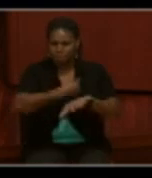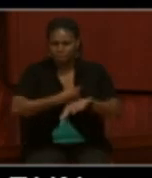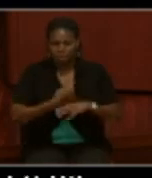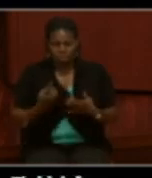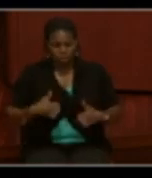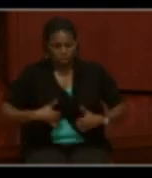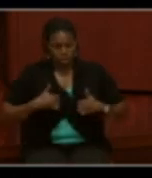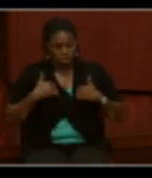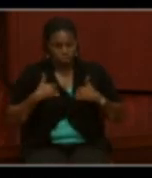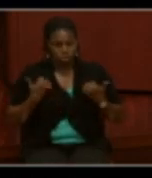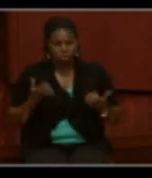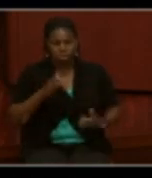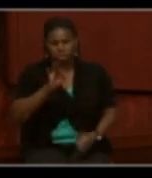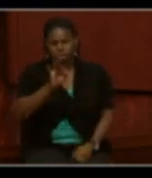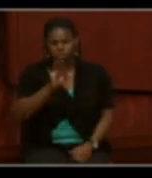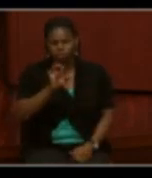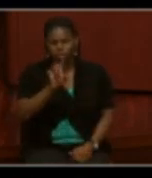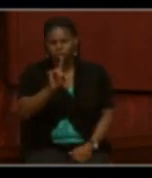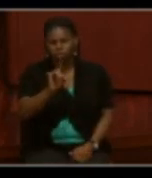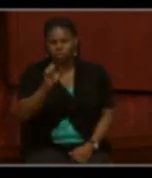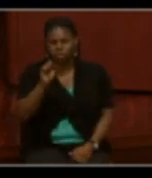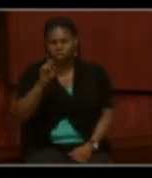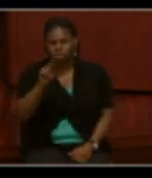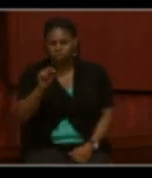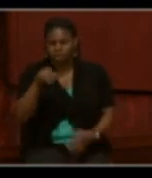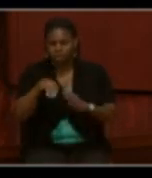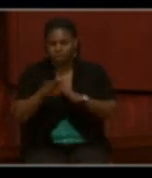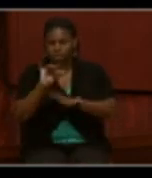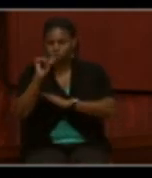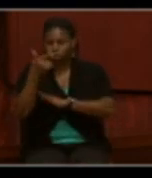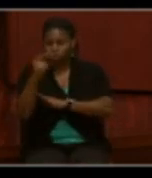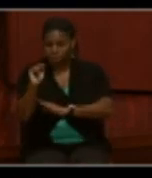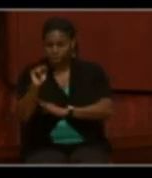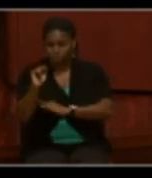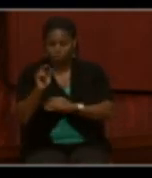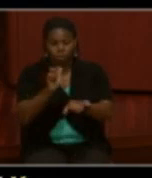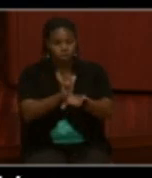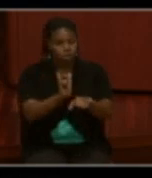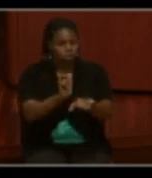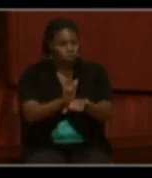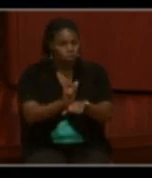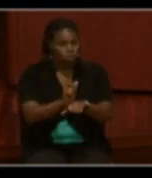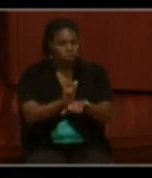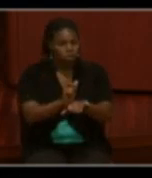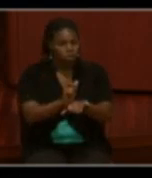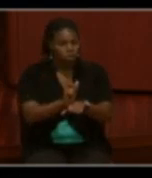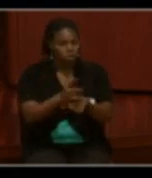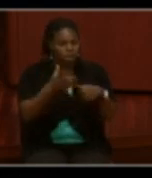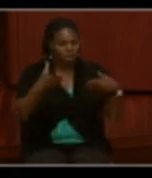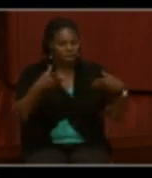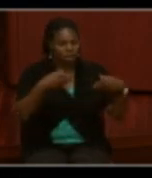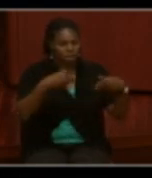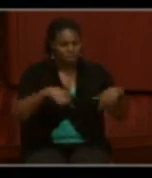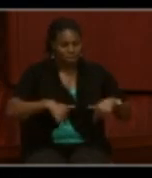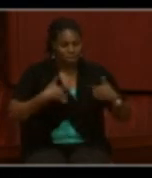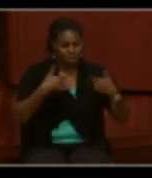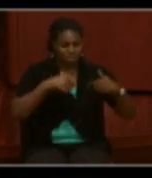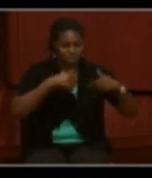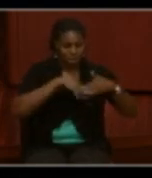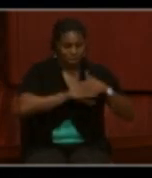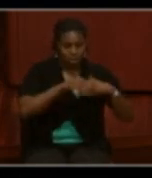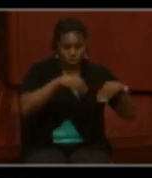as Frederick Street in Georgetown. For occupation, it states she lives at a shop.